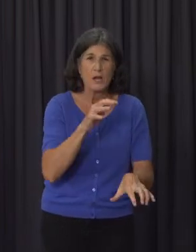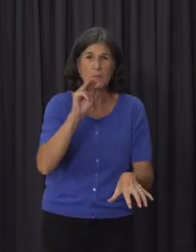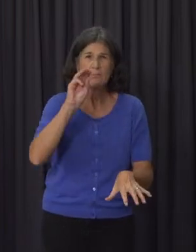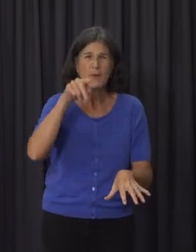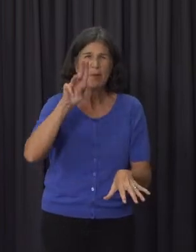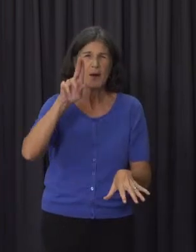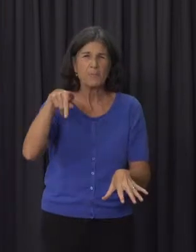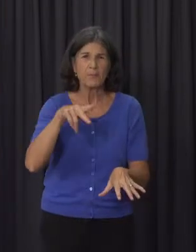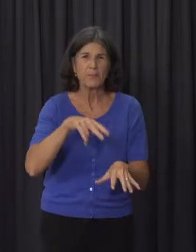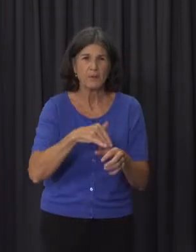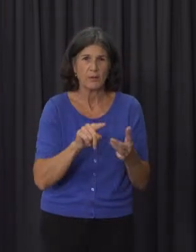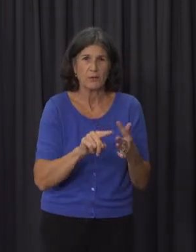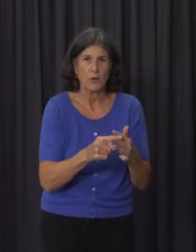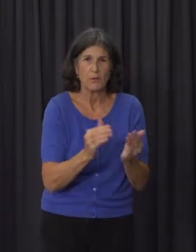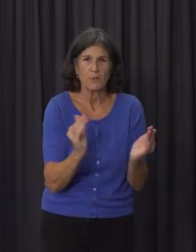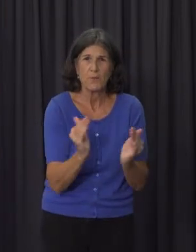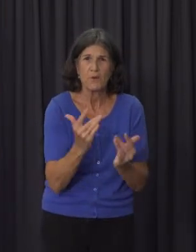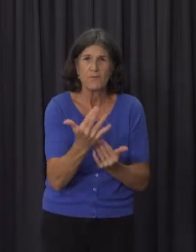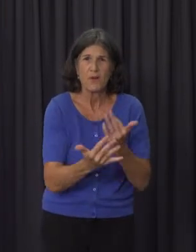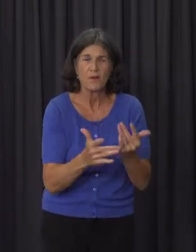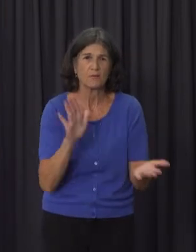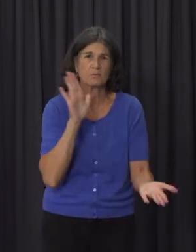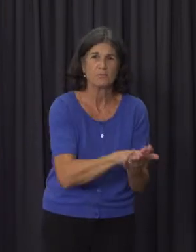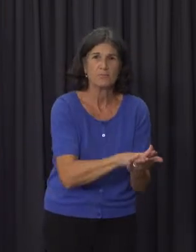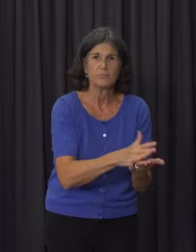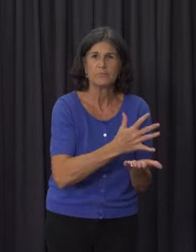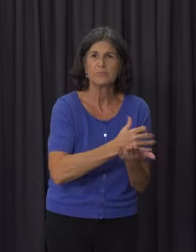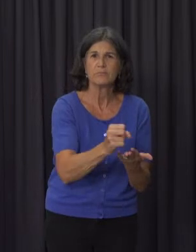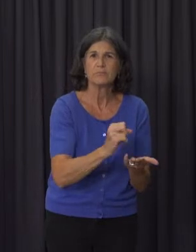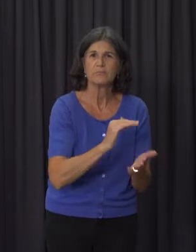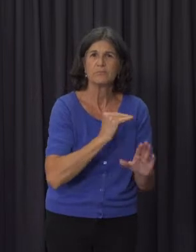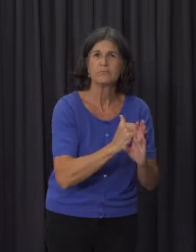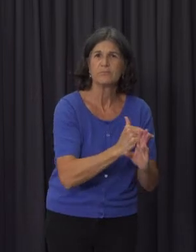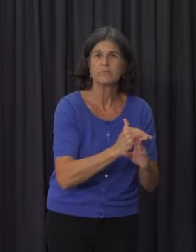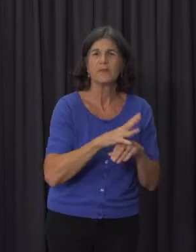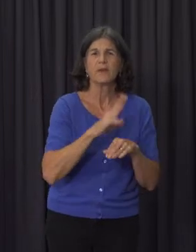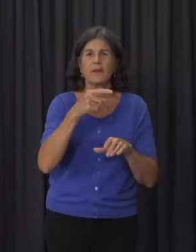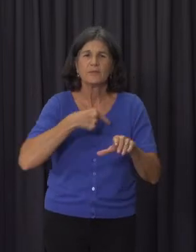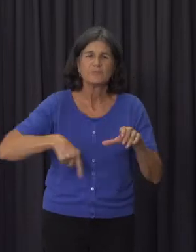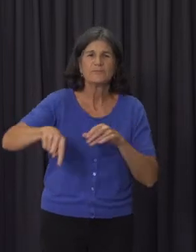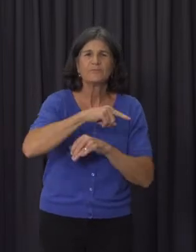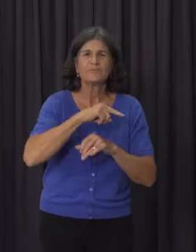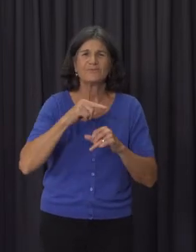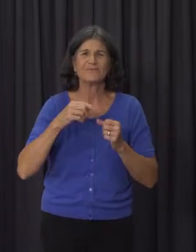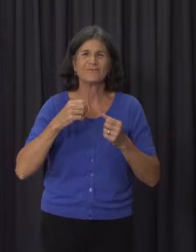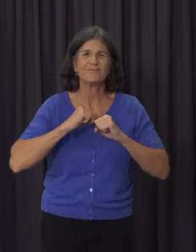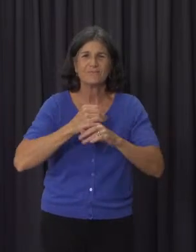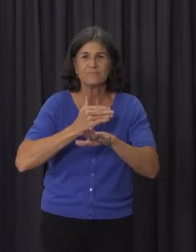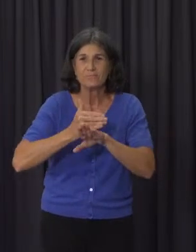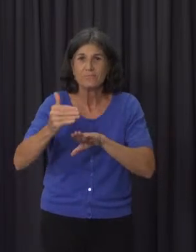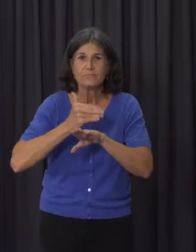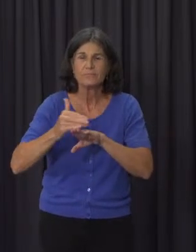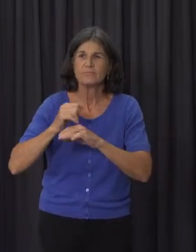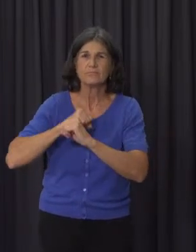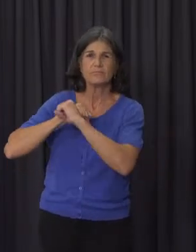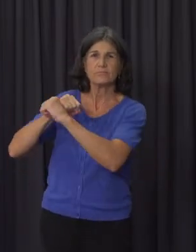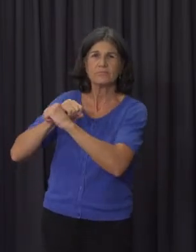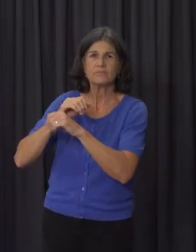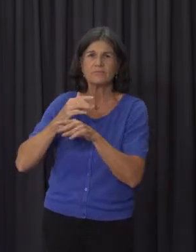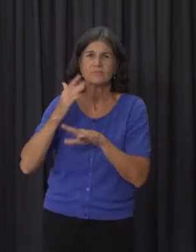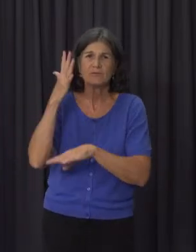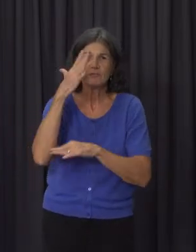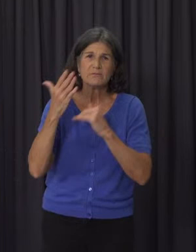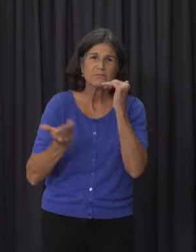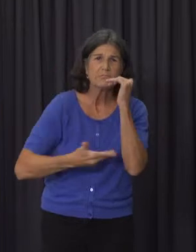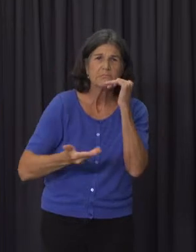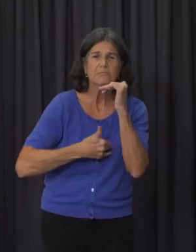equipment operations, and evacuations. We are very grateful for the assistance of our partner agencies who have sent people and